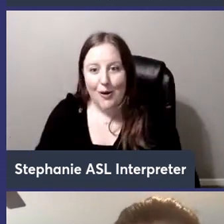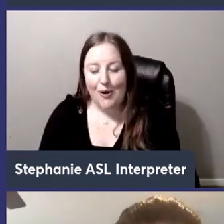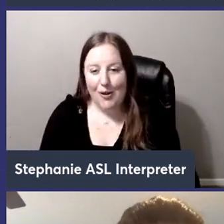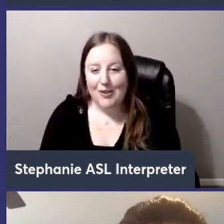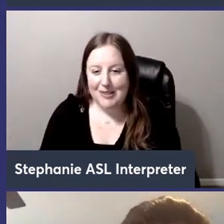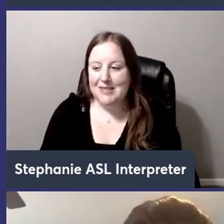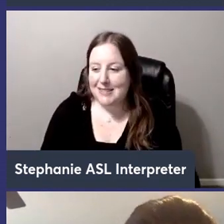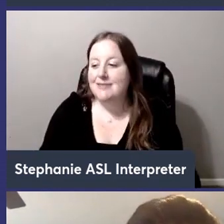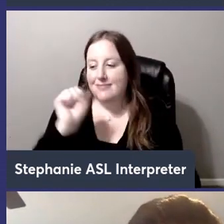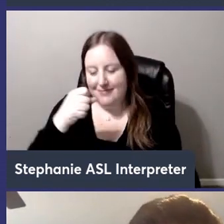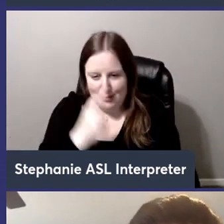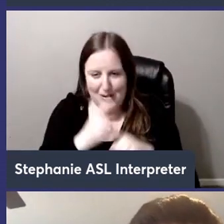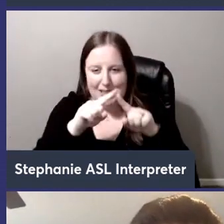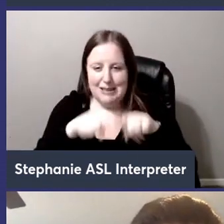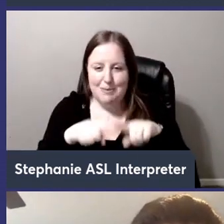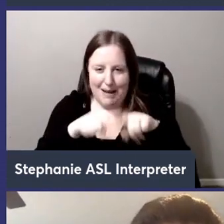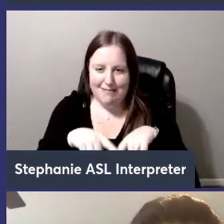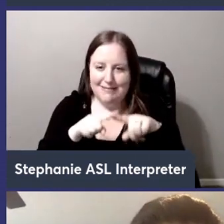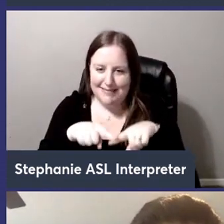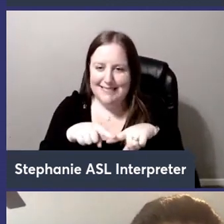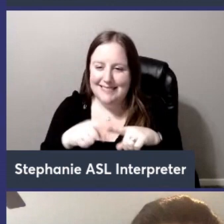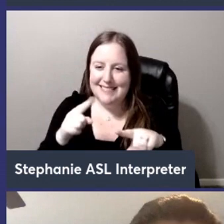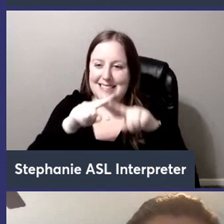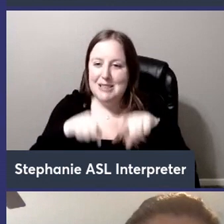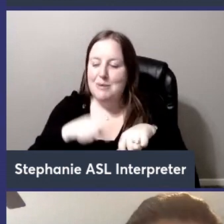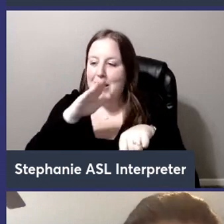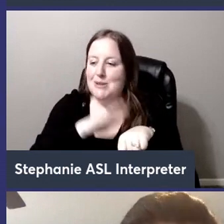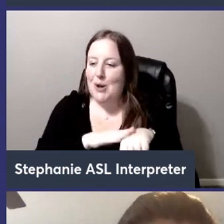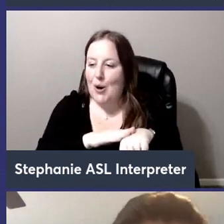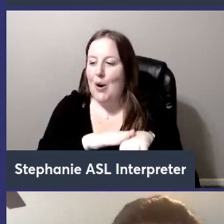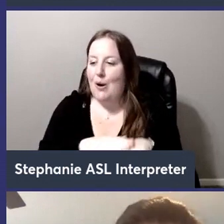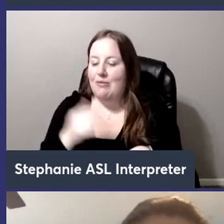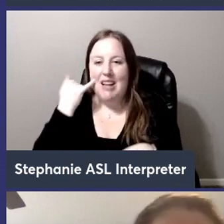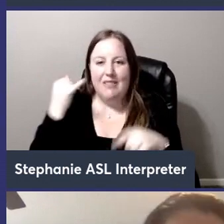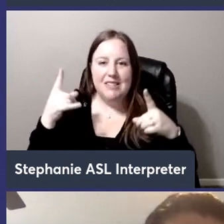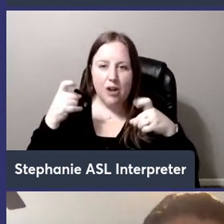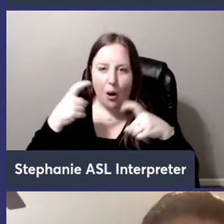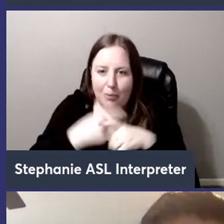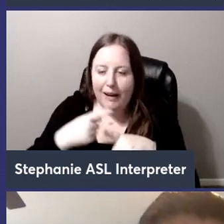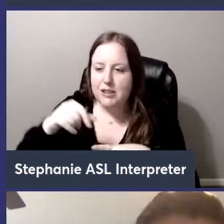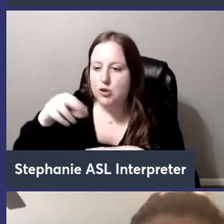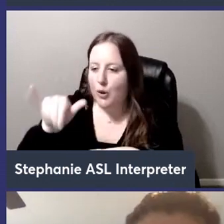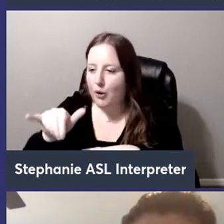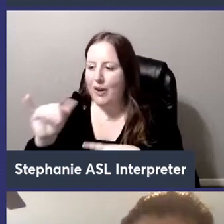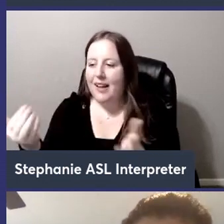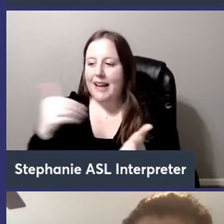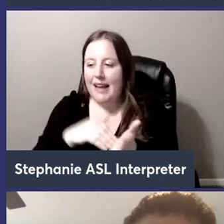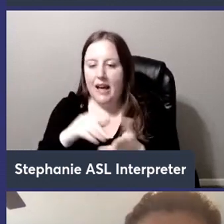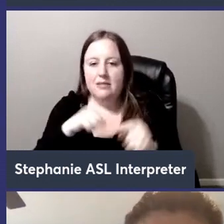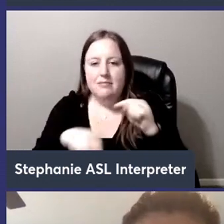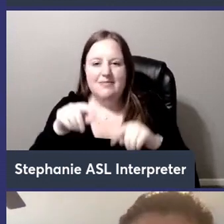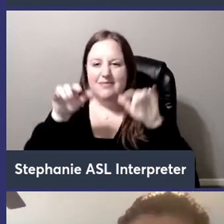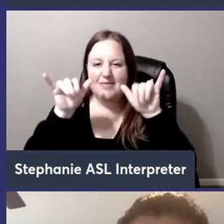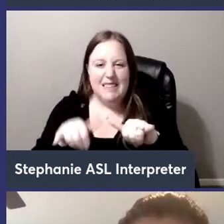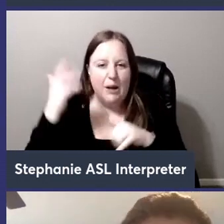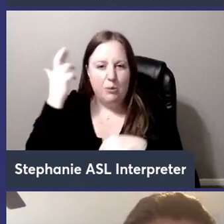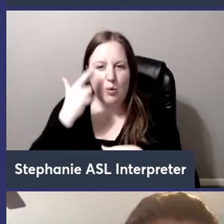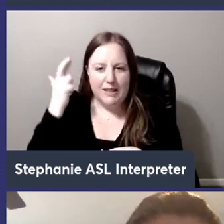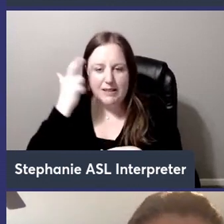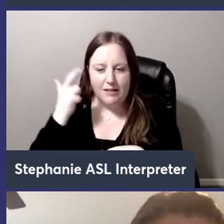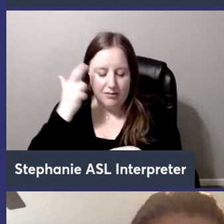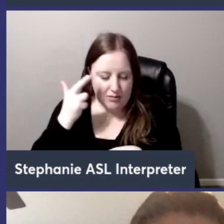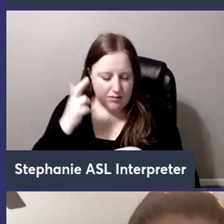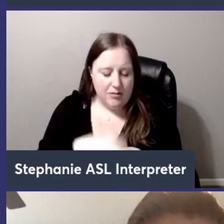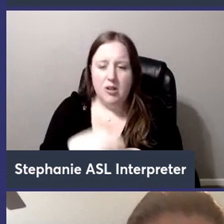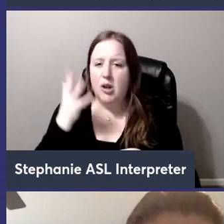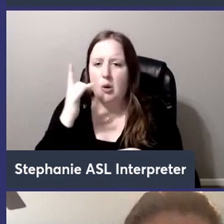It does. A lot depends on, you know, the complexity of the query. And that's, again, you know, goes back to the same reason is that why